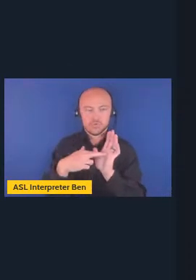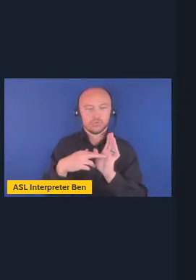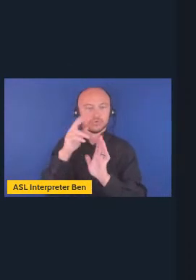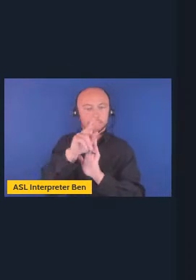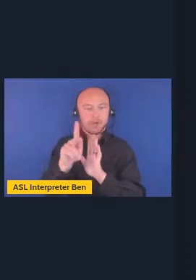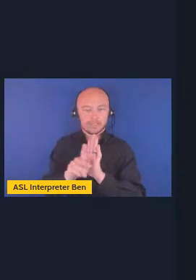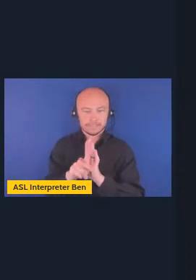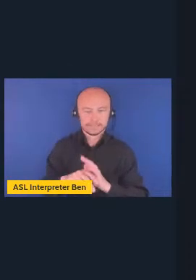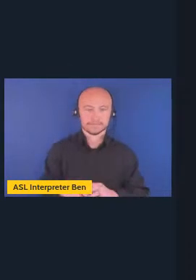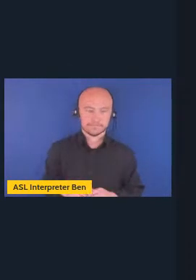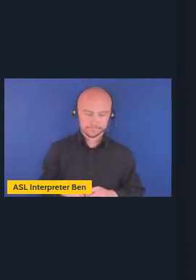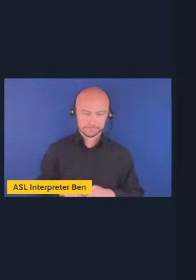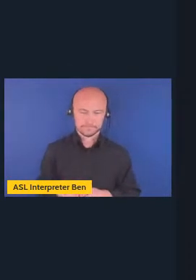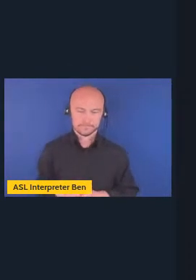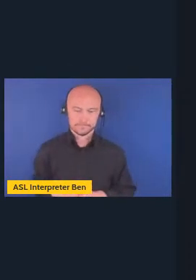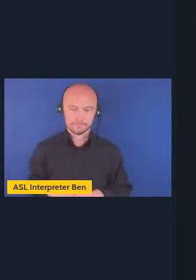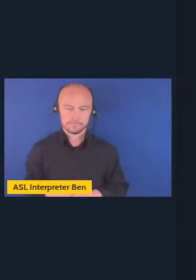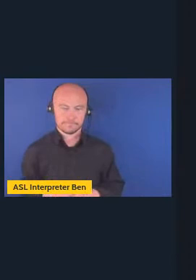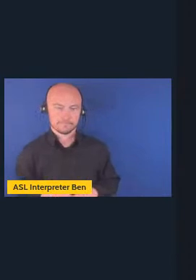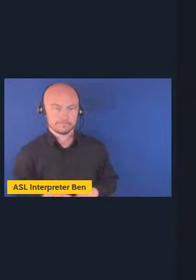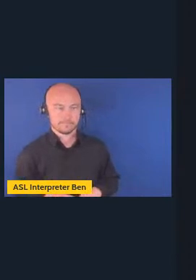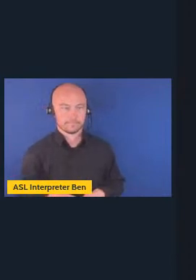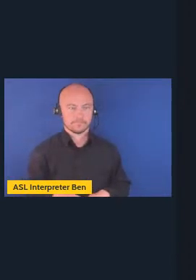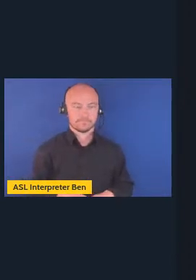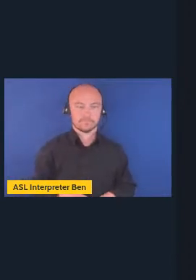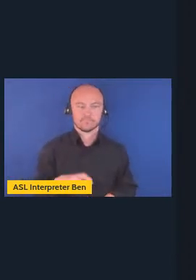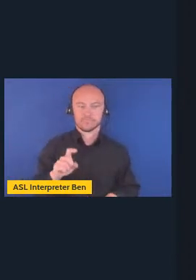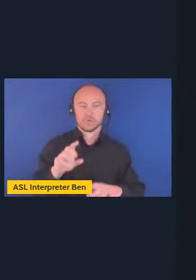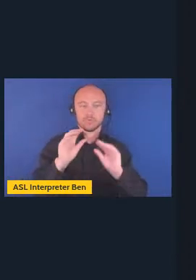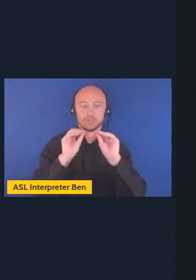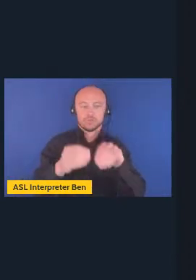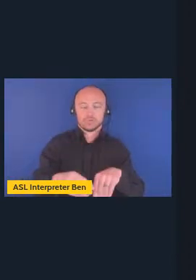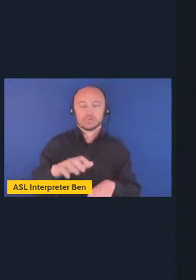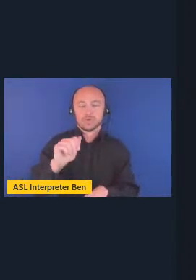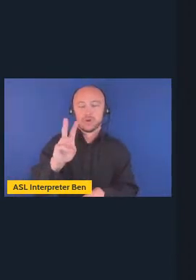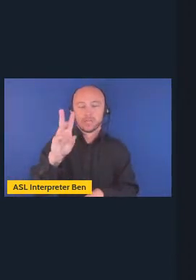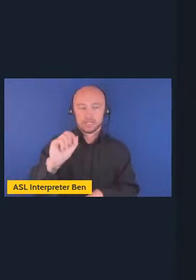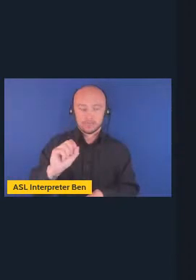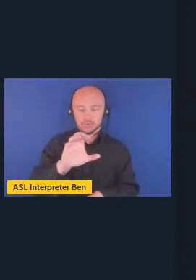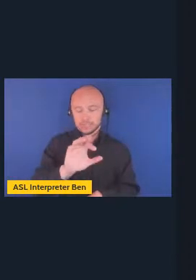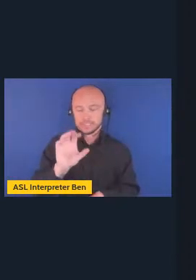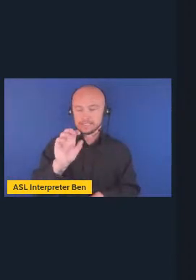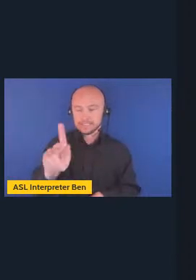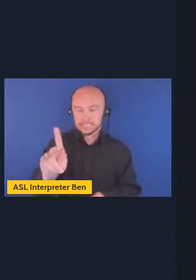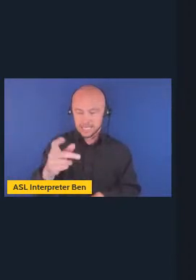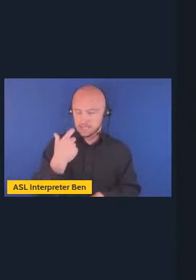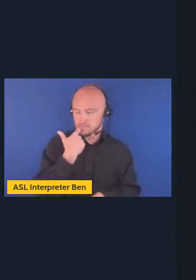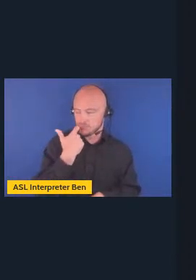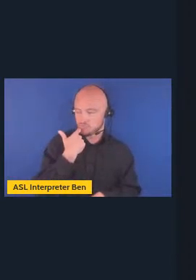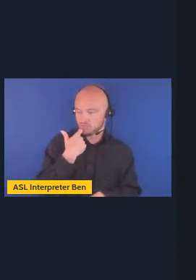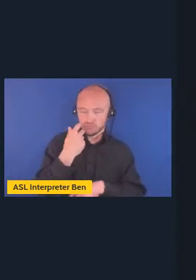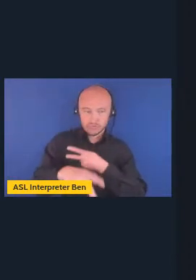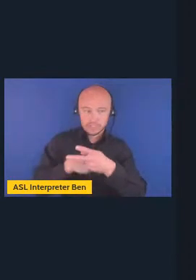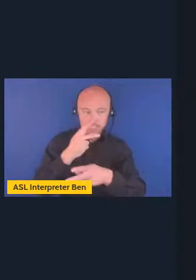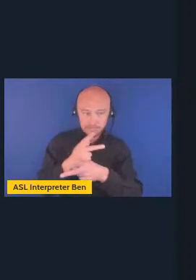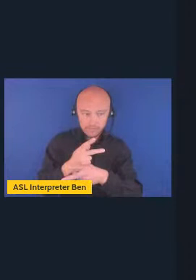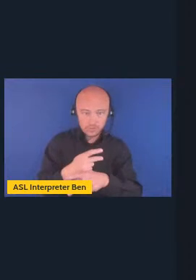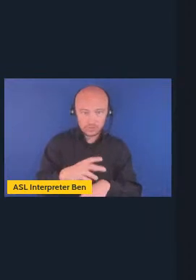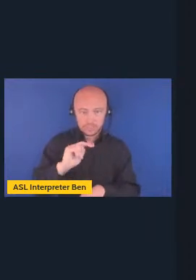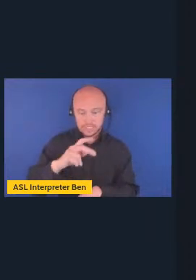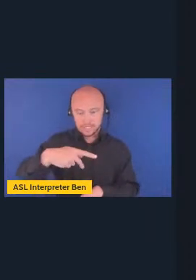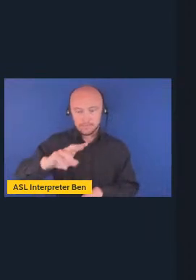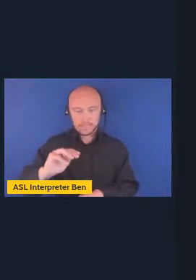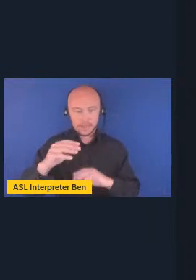policies. We need to install AWS CDK latest version using npm